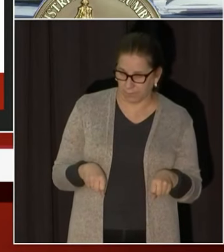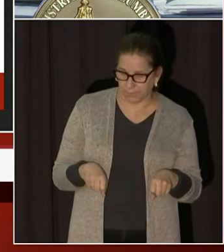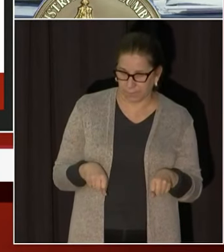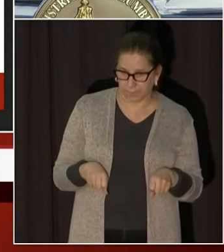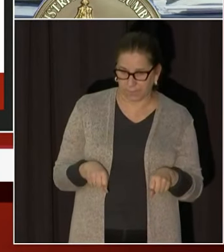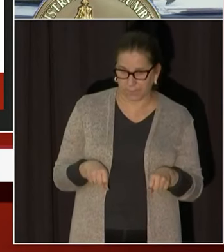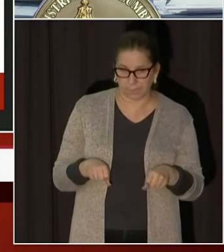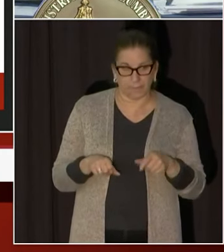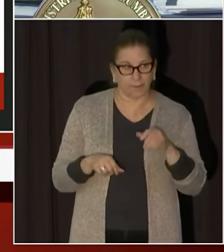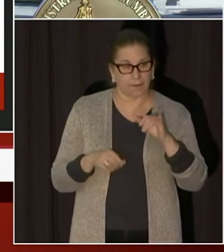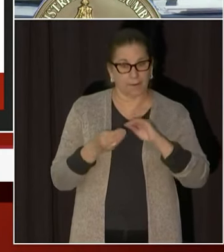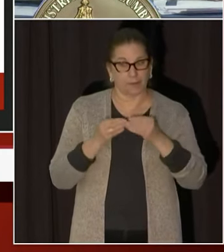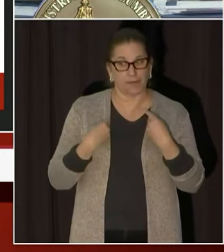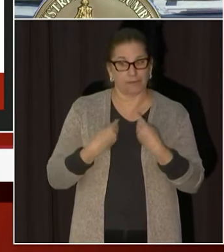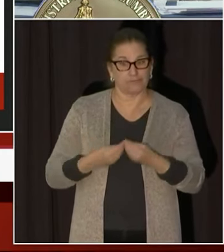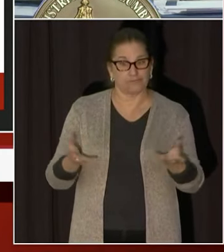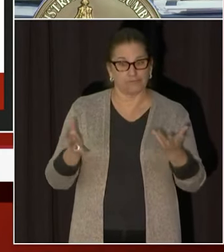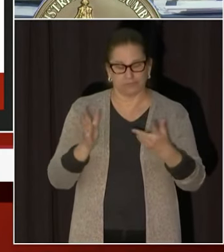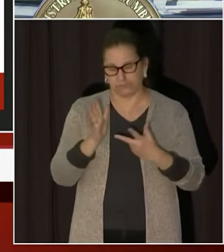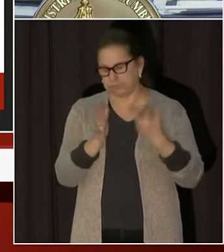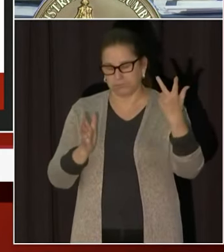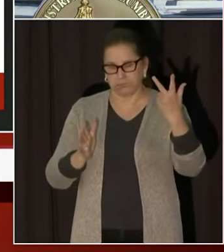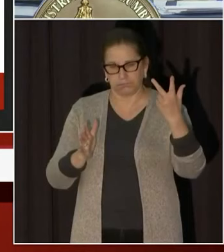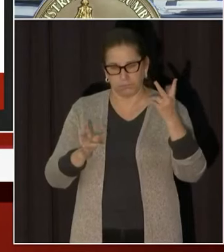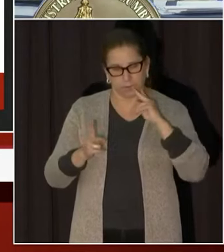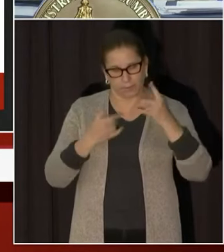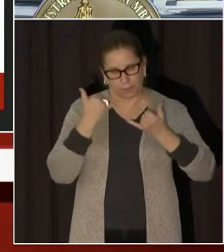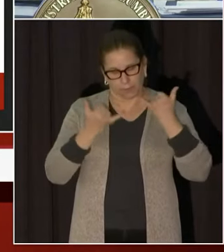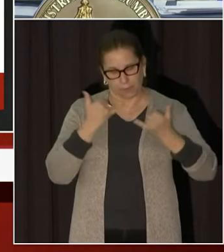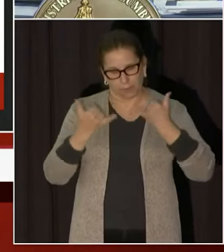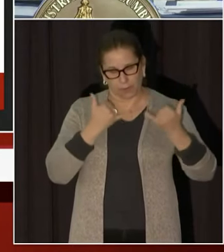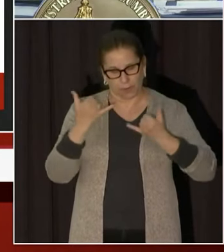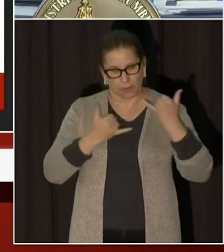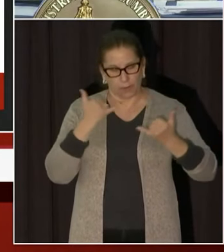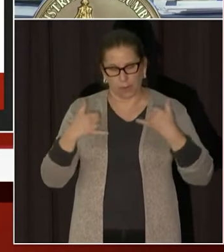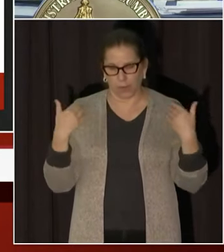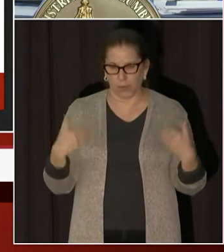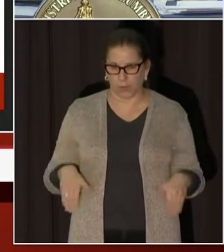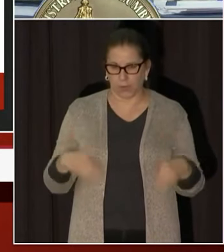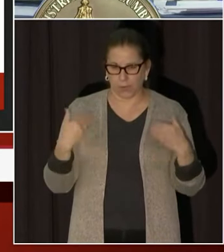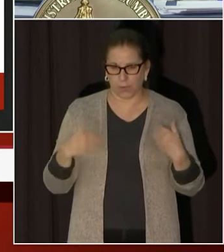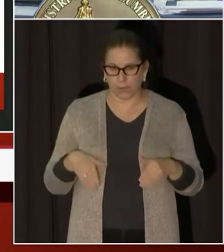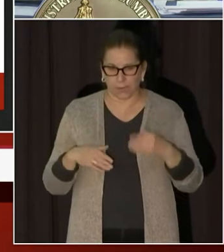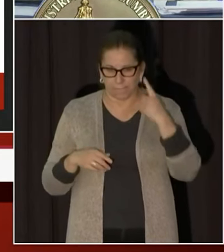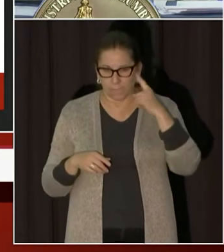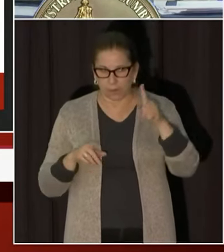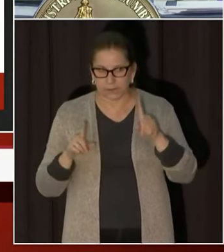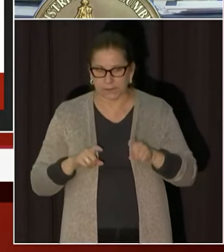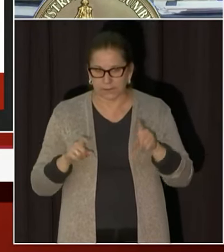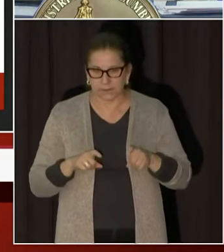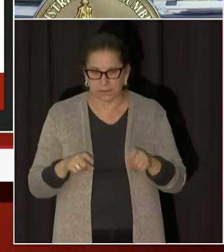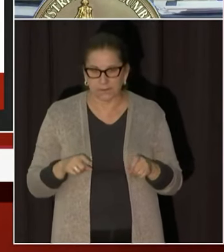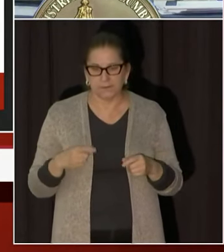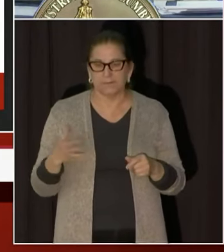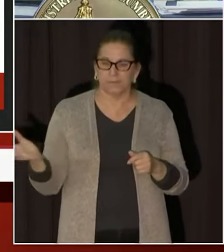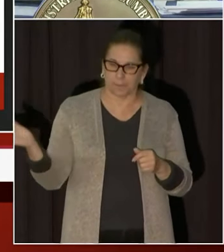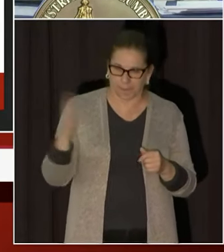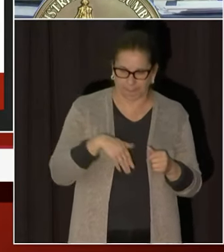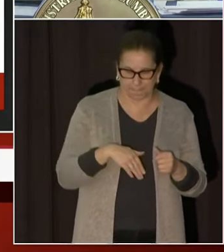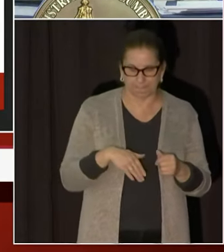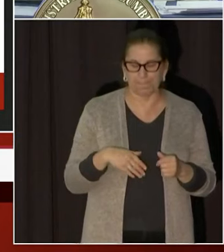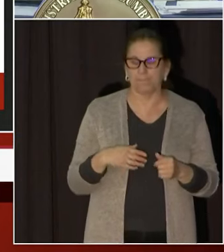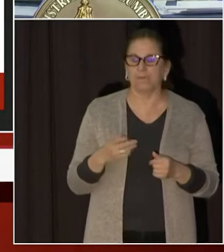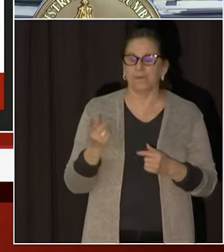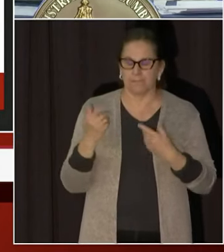want to continue to remind people of those free testing sites and also the symptoms that they see.